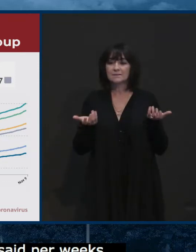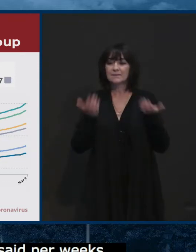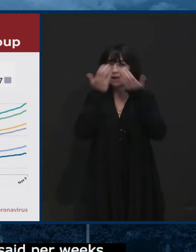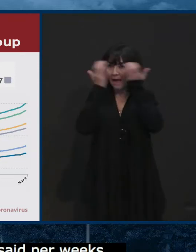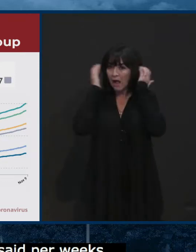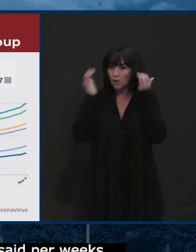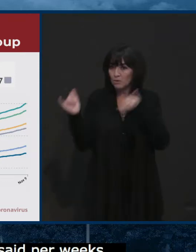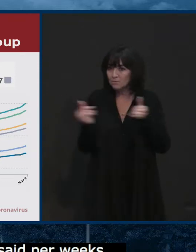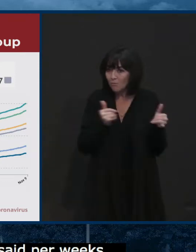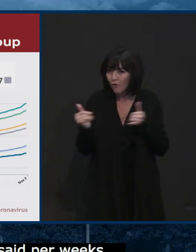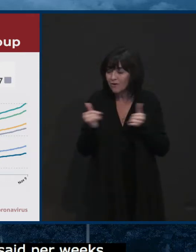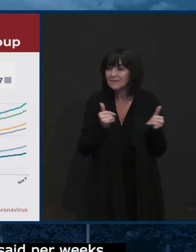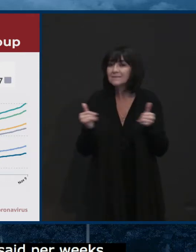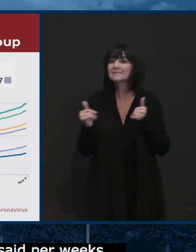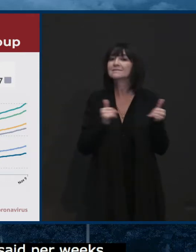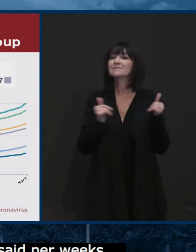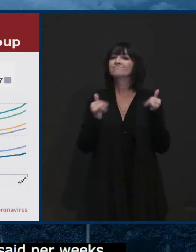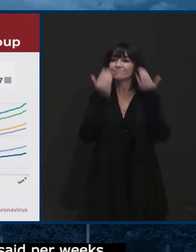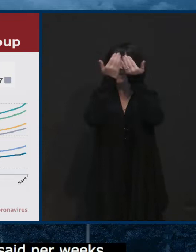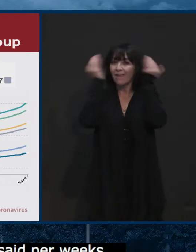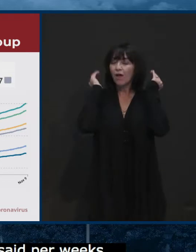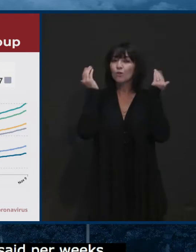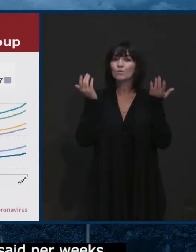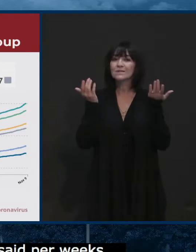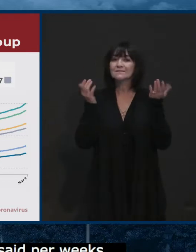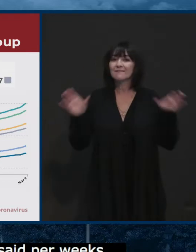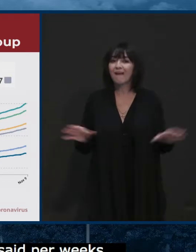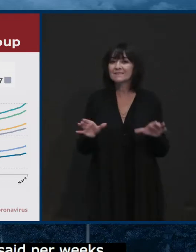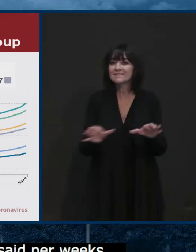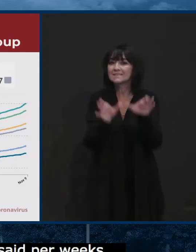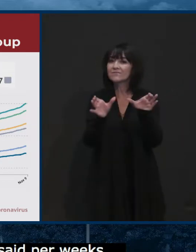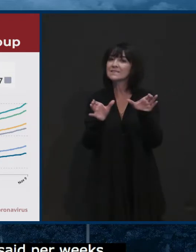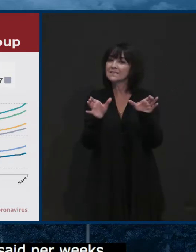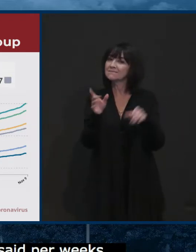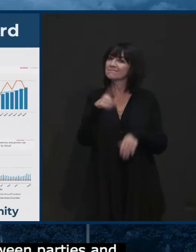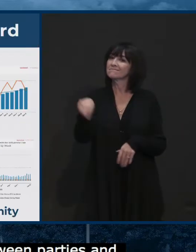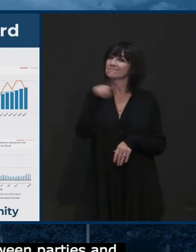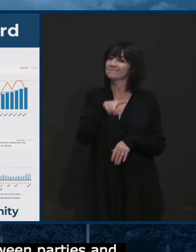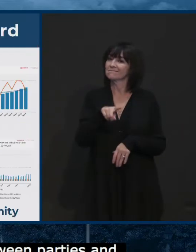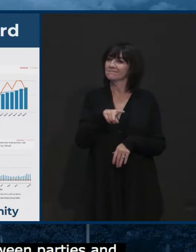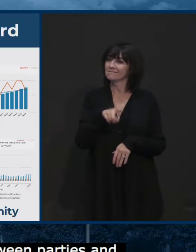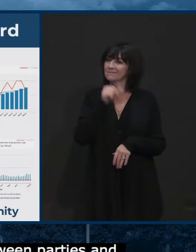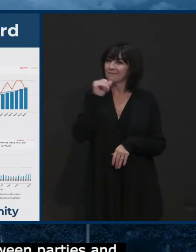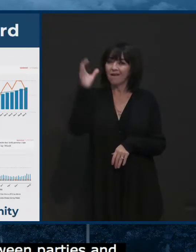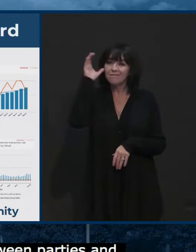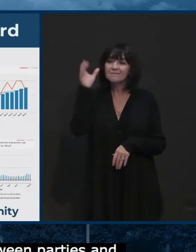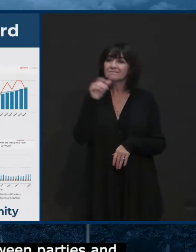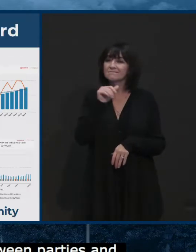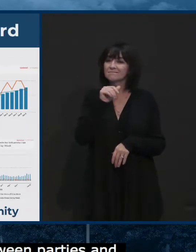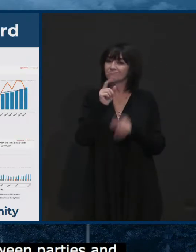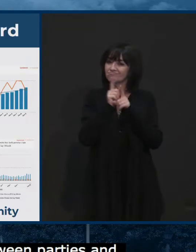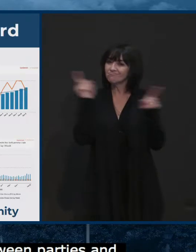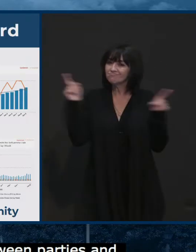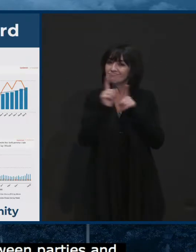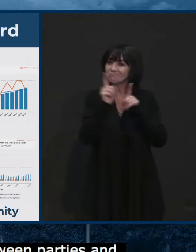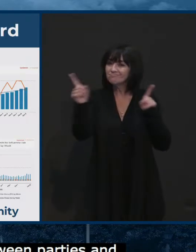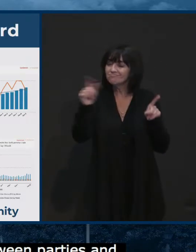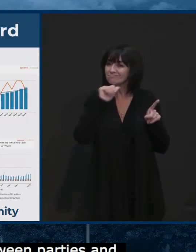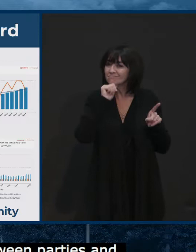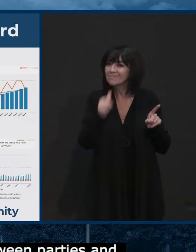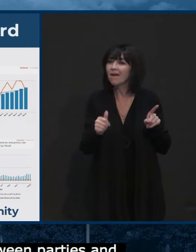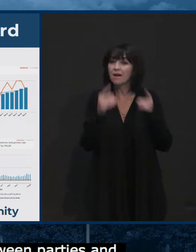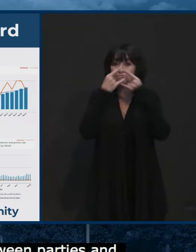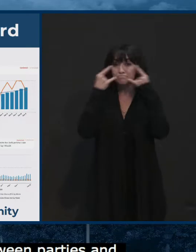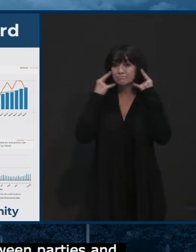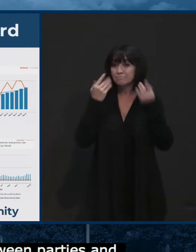parties and Halloween activities that maybe weren't as structured as should be. Let's look at our COVID-19 data